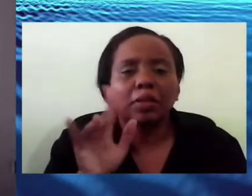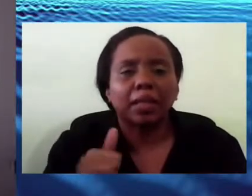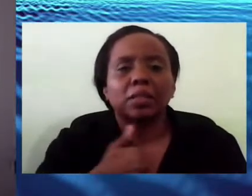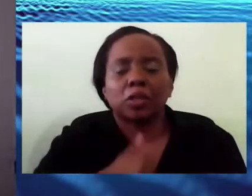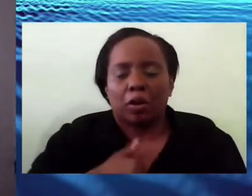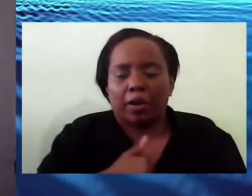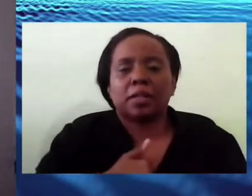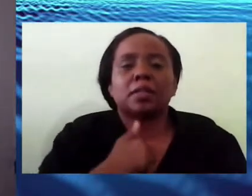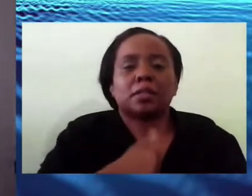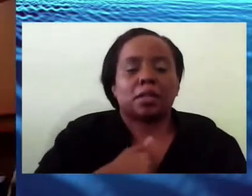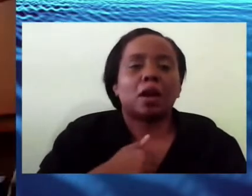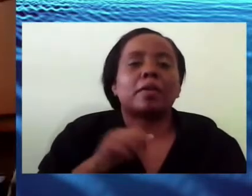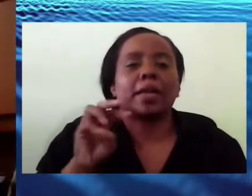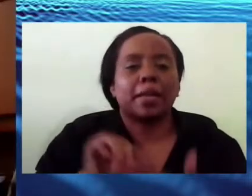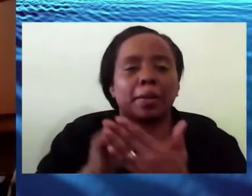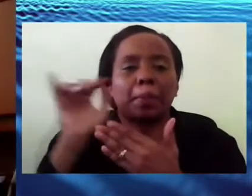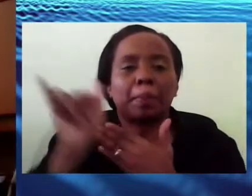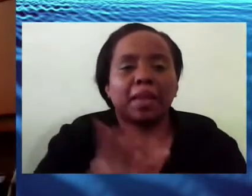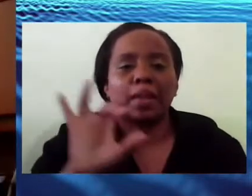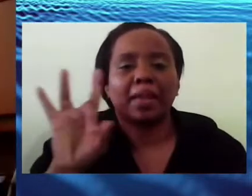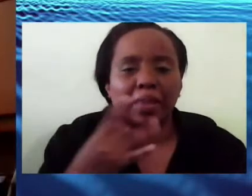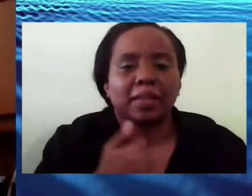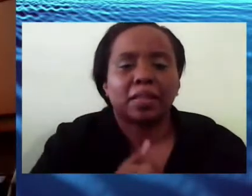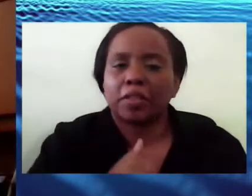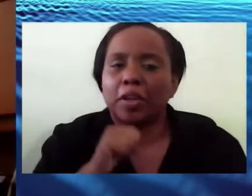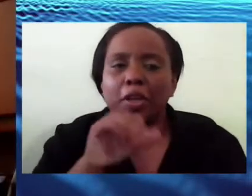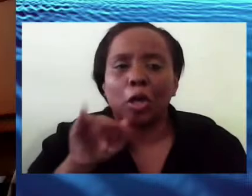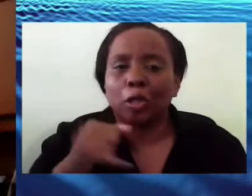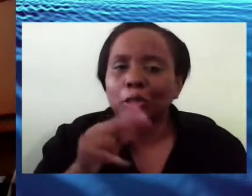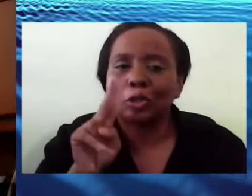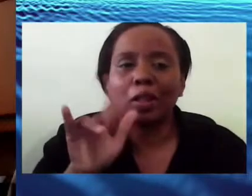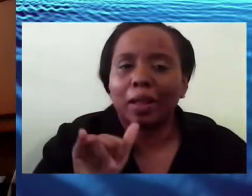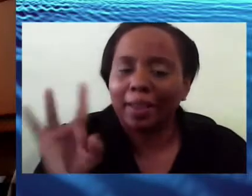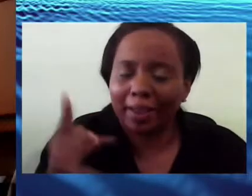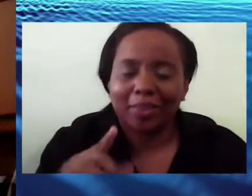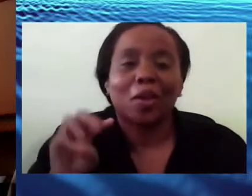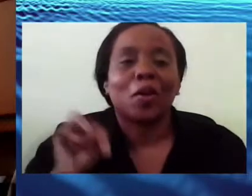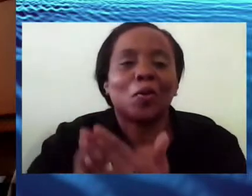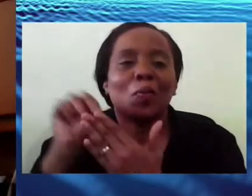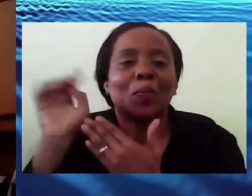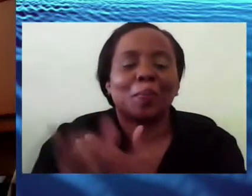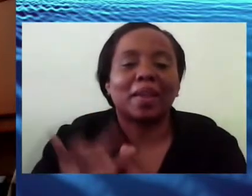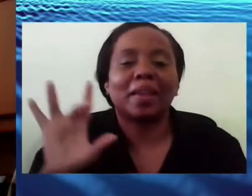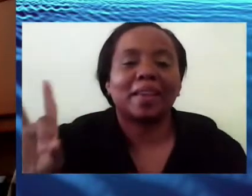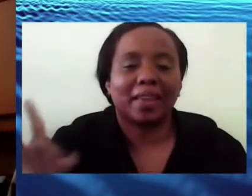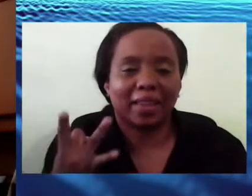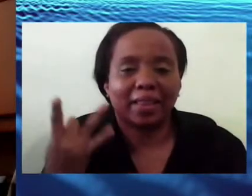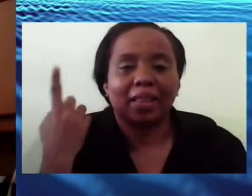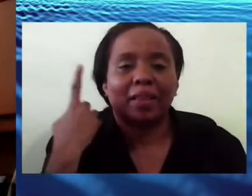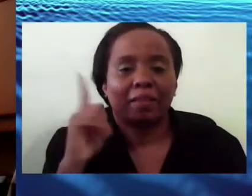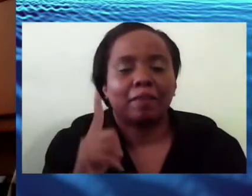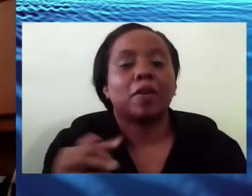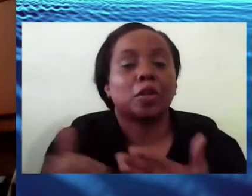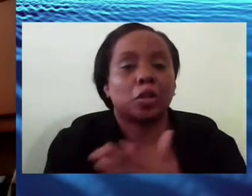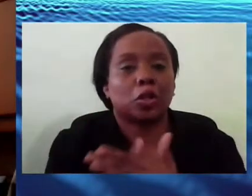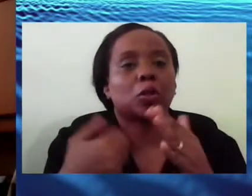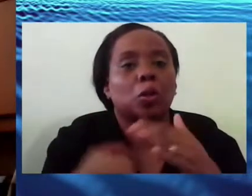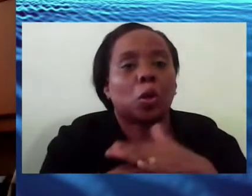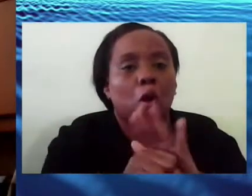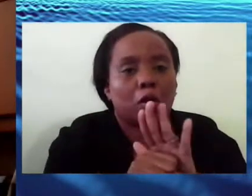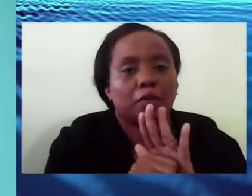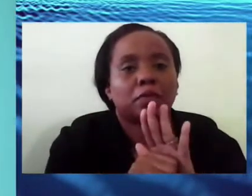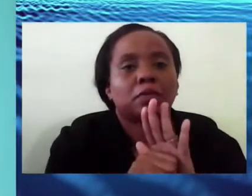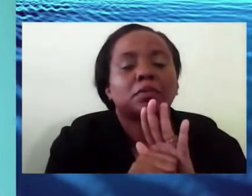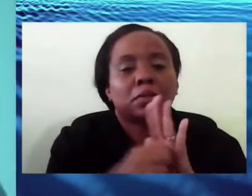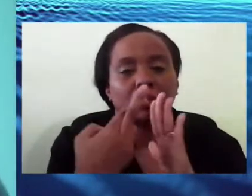I'm sorry. 8th of May. May 8th. I'm sorry. May 8th is the date of the protocols taking effect. Okay, thanks.